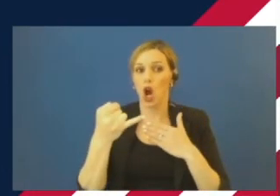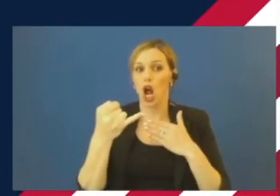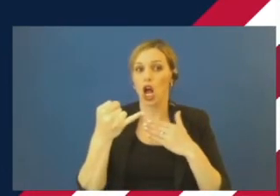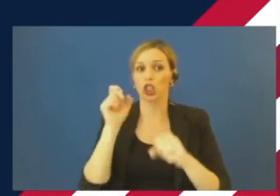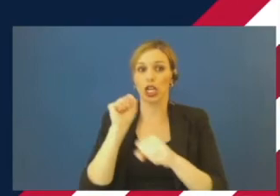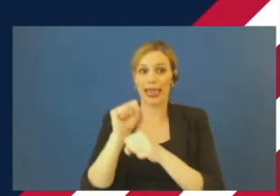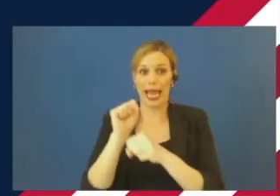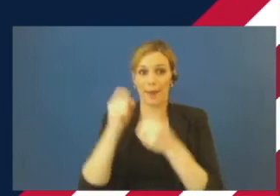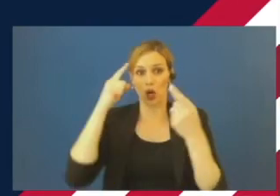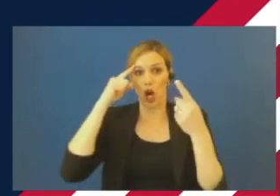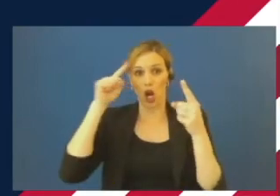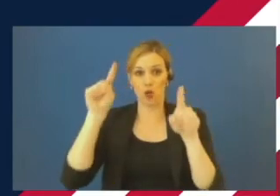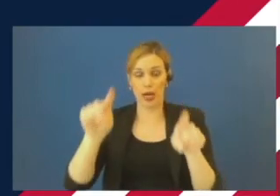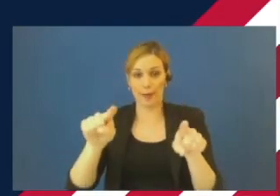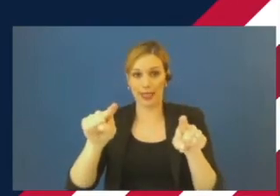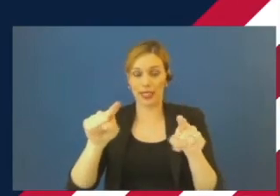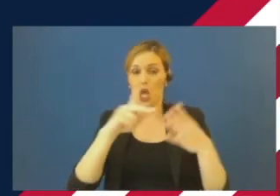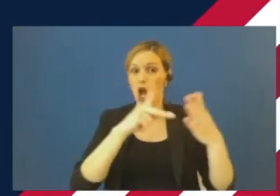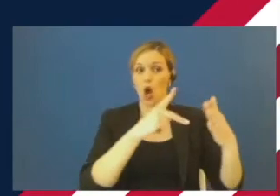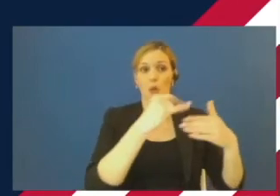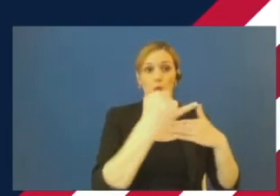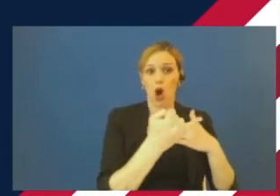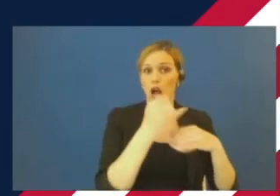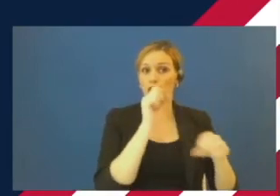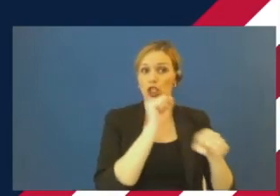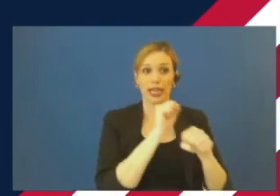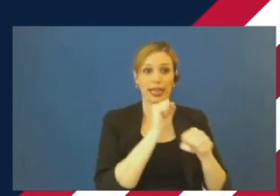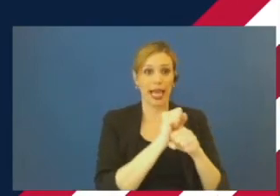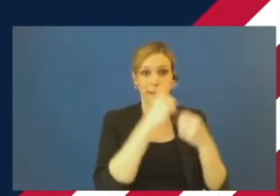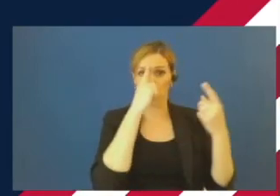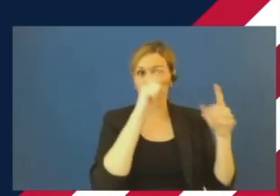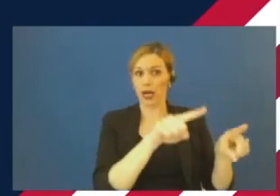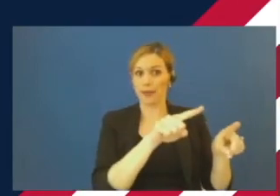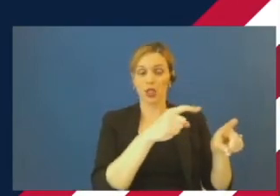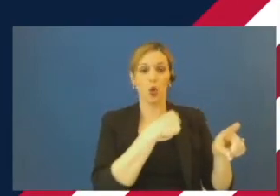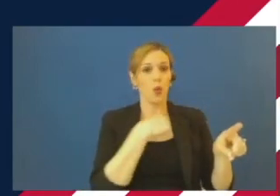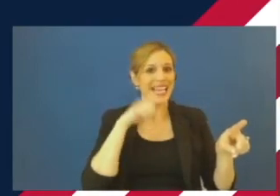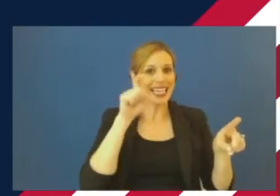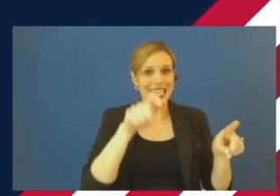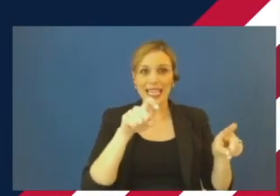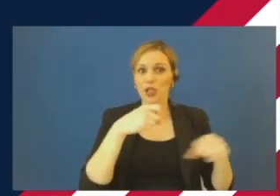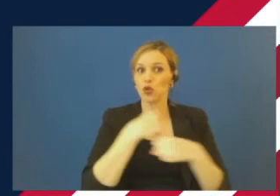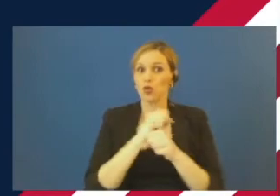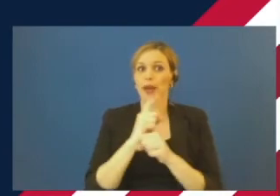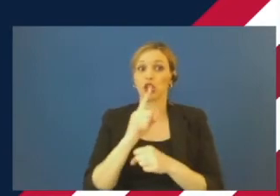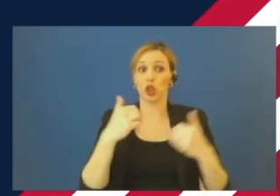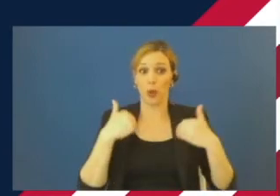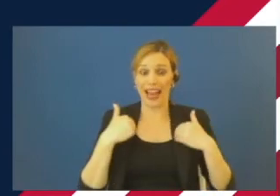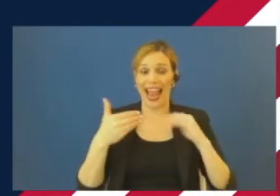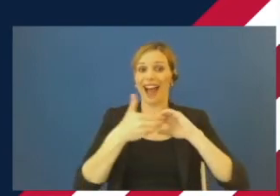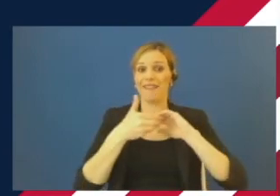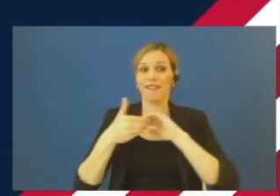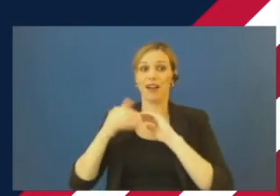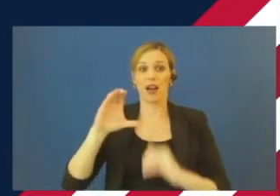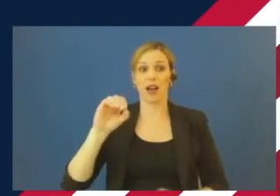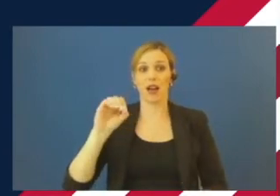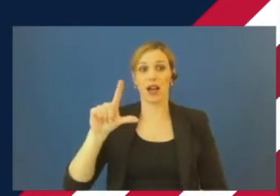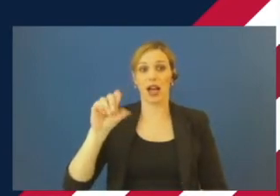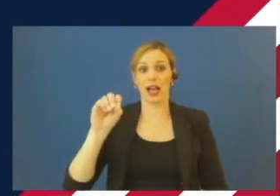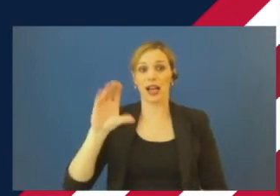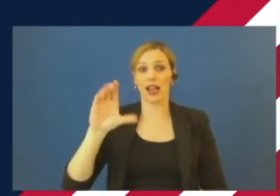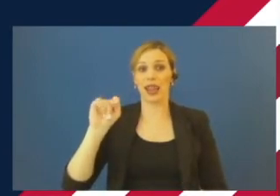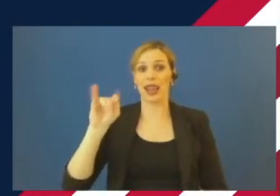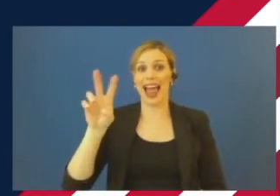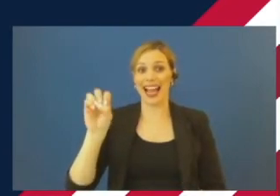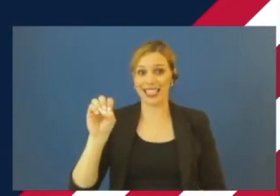labor agreements are not just prevailing wages. They ensure that collective bargaining is a right on a construction project. We should push